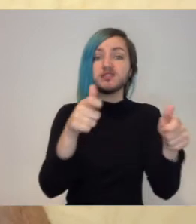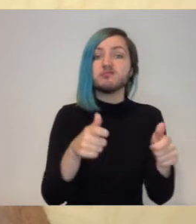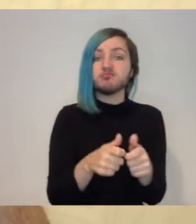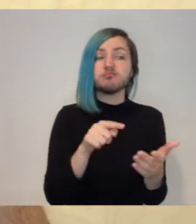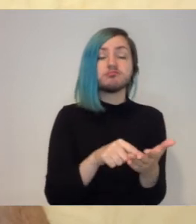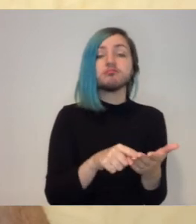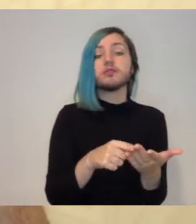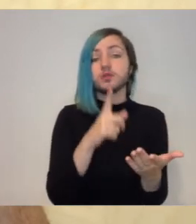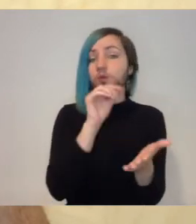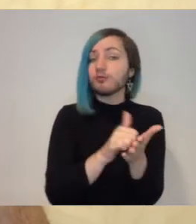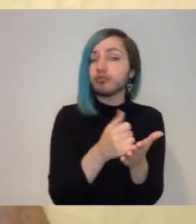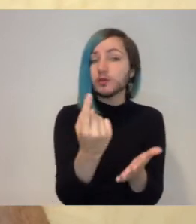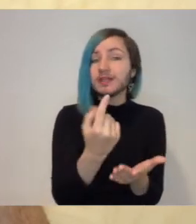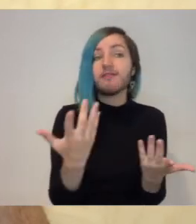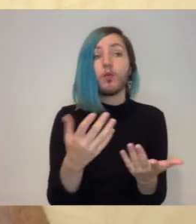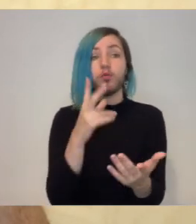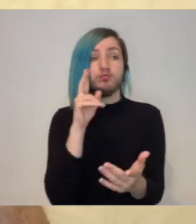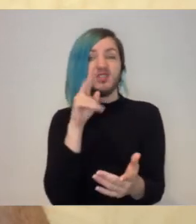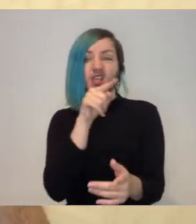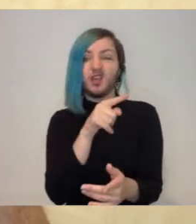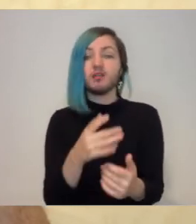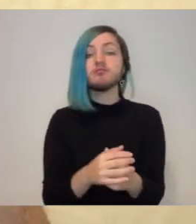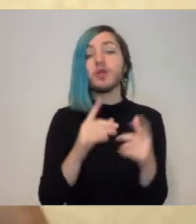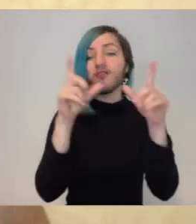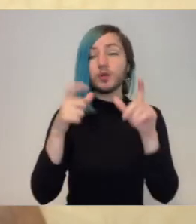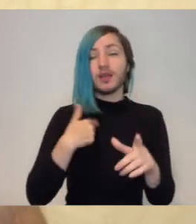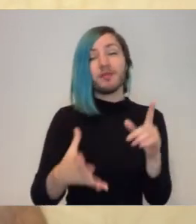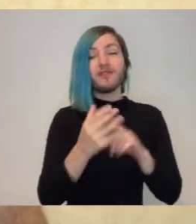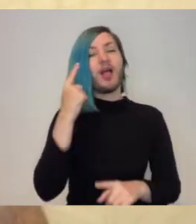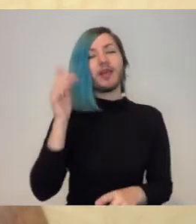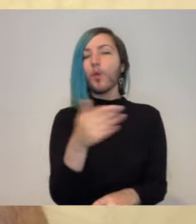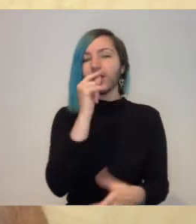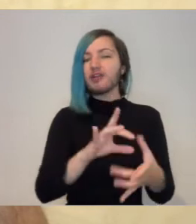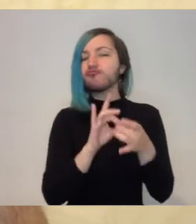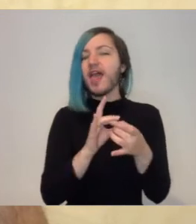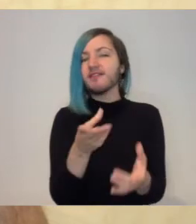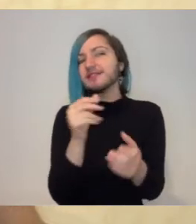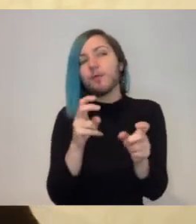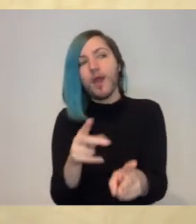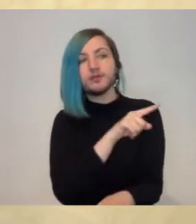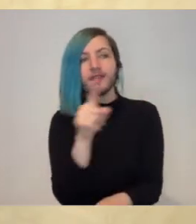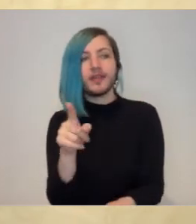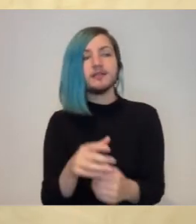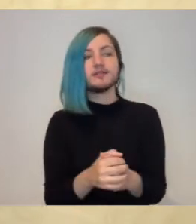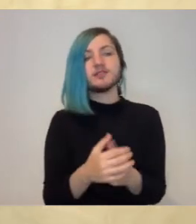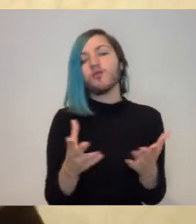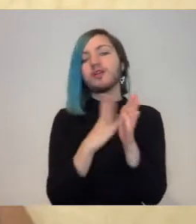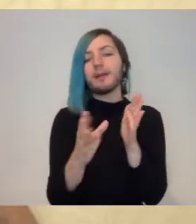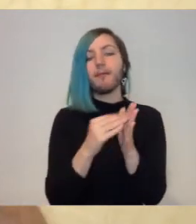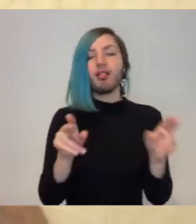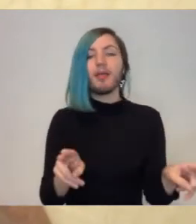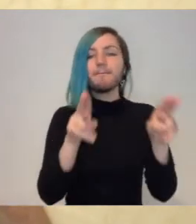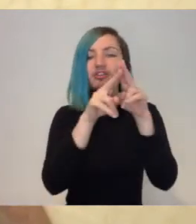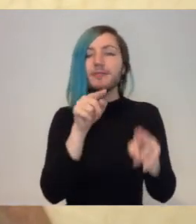here. So they're just images I found, which I think everyone can relate to in some way. So most people probably